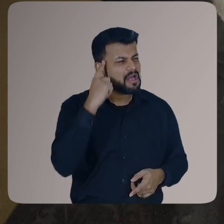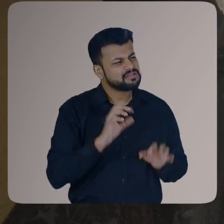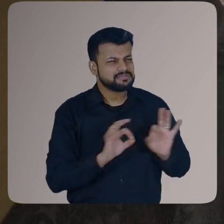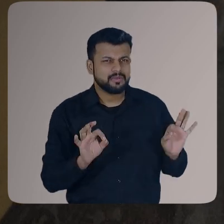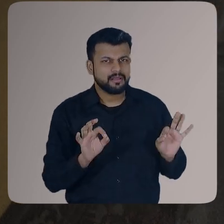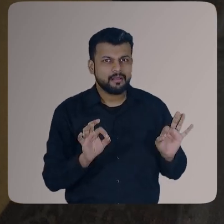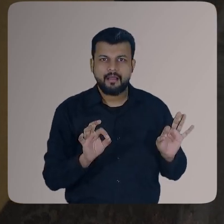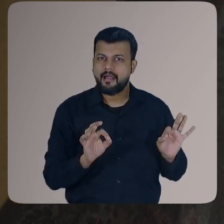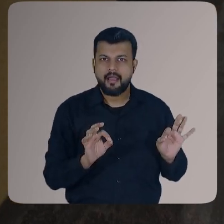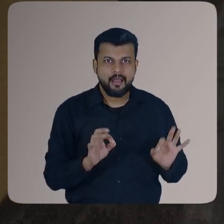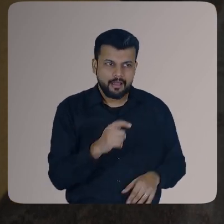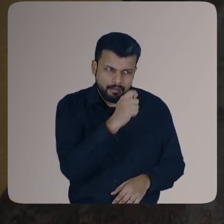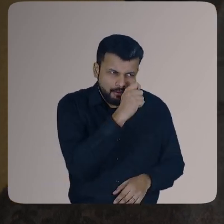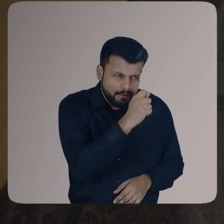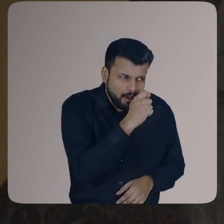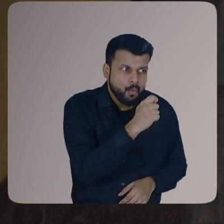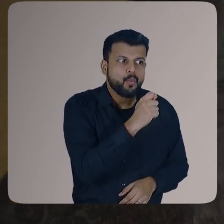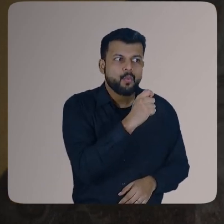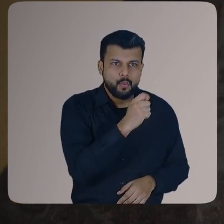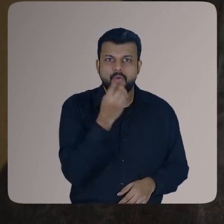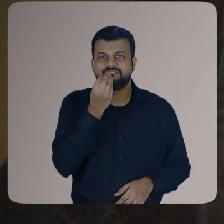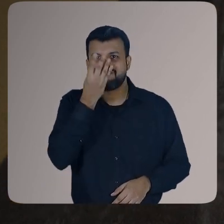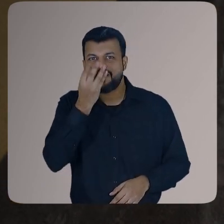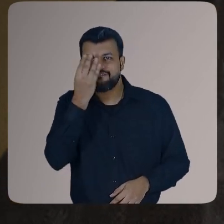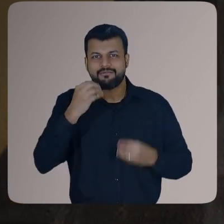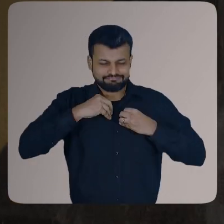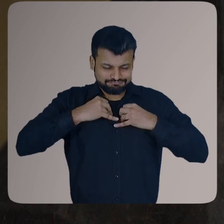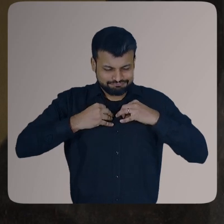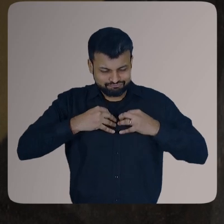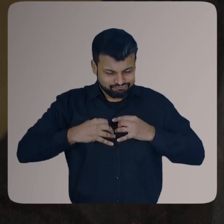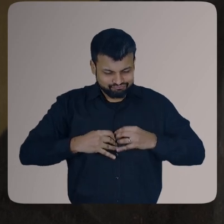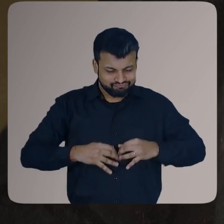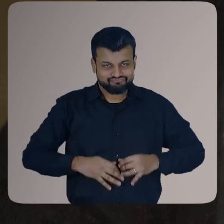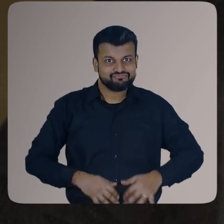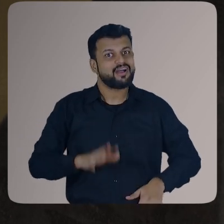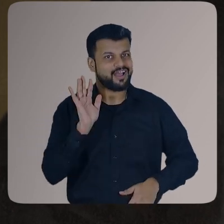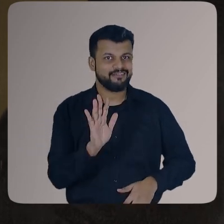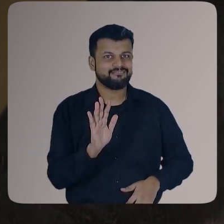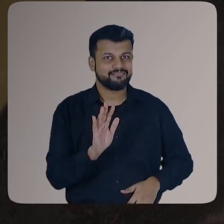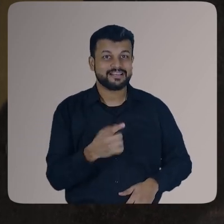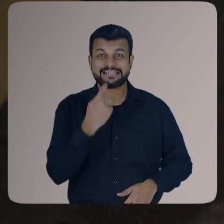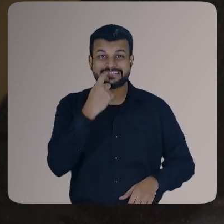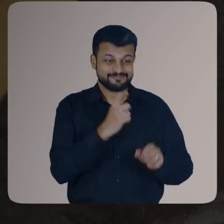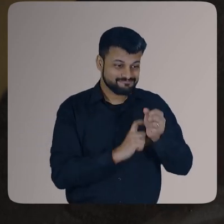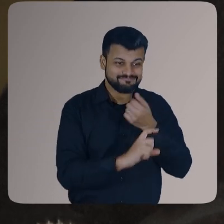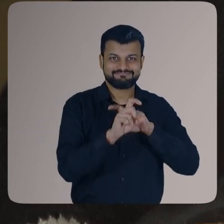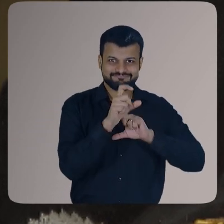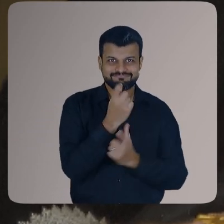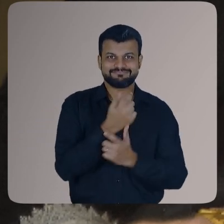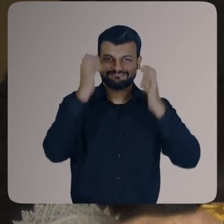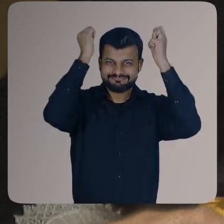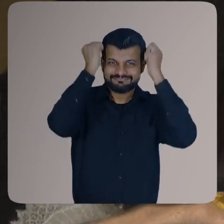you look closely, you see details like the delicate floral pattern of her bodice and the fine